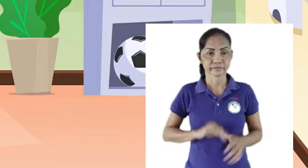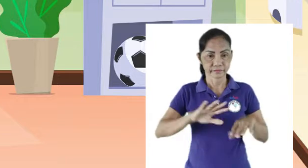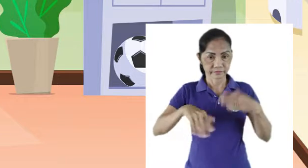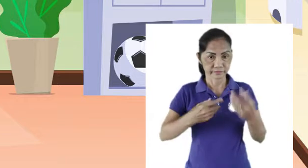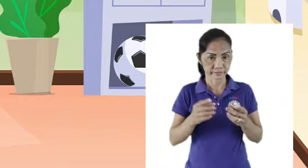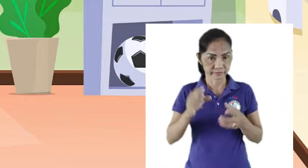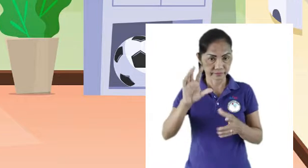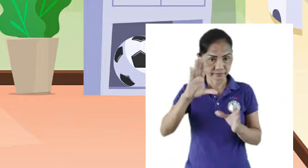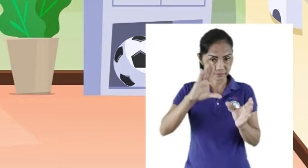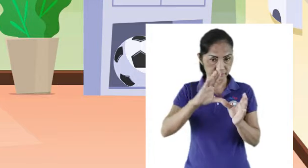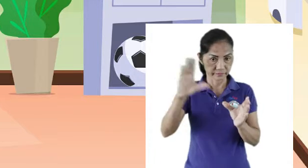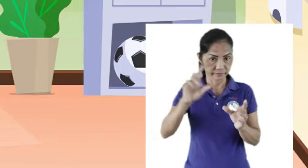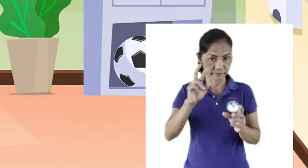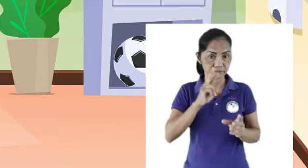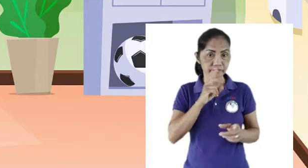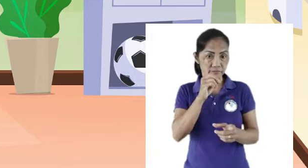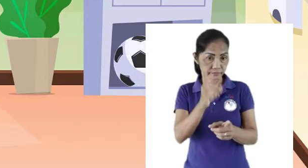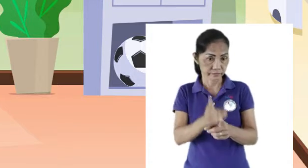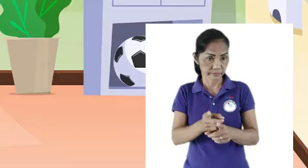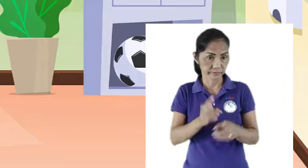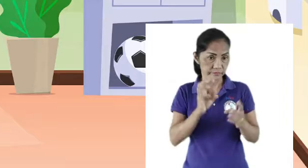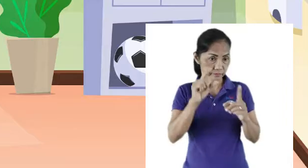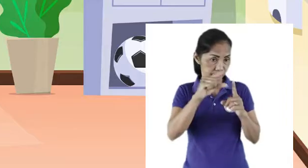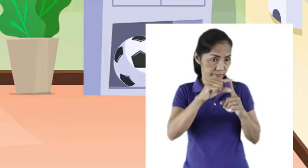How did you choose your preferred words?